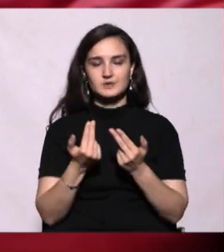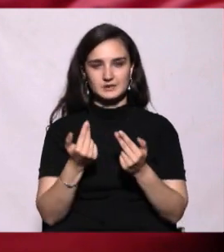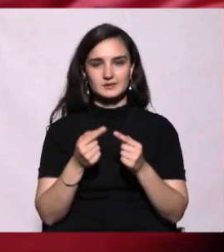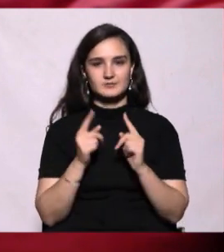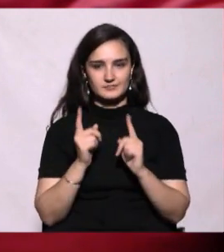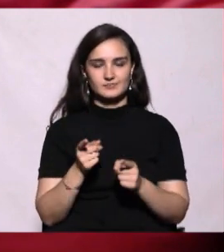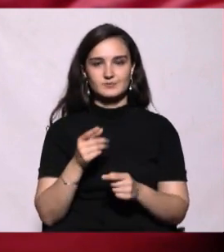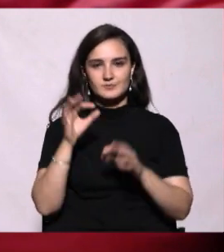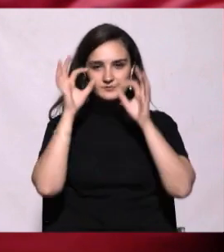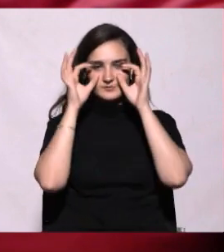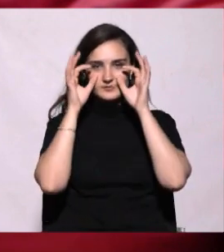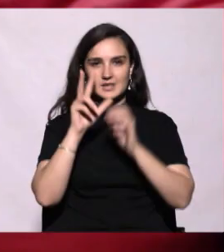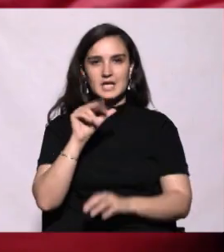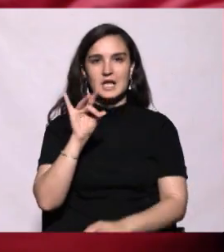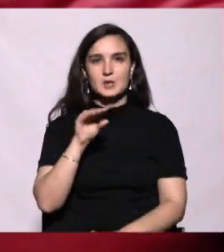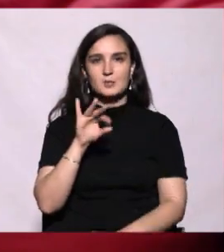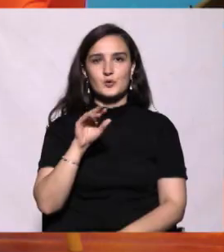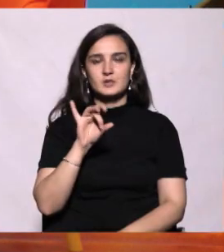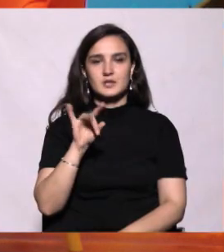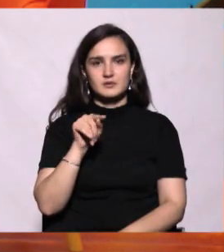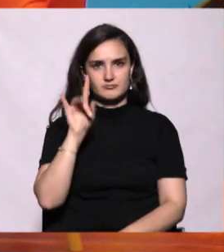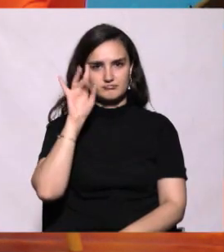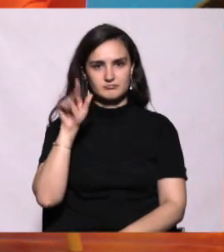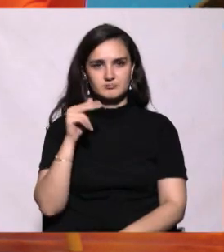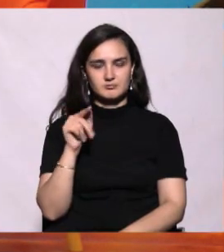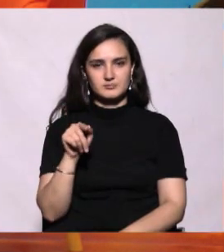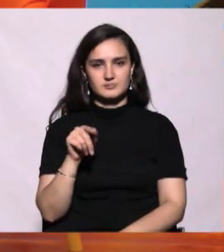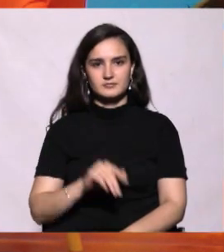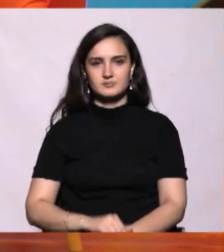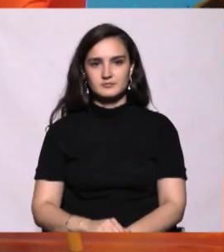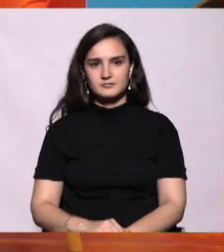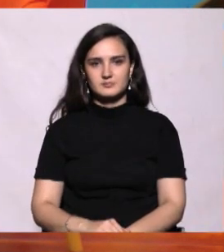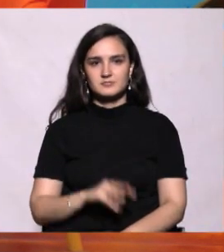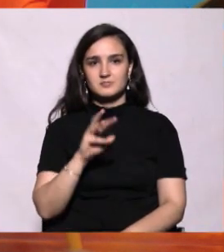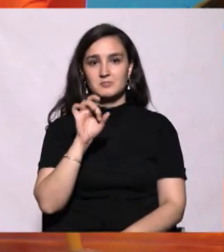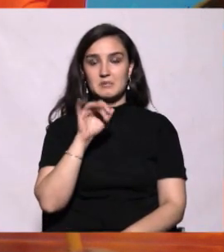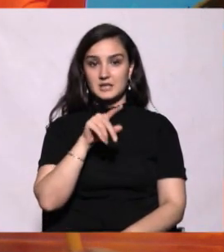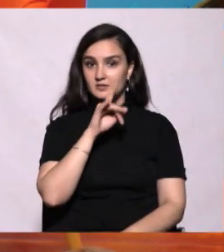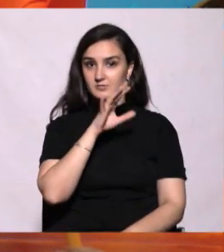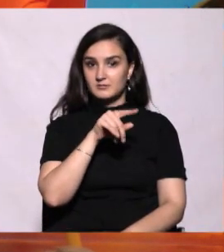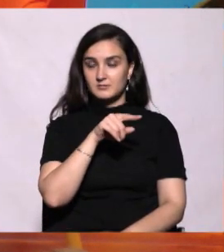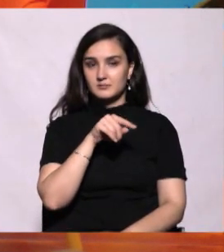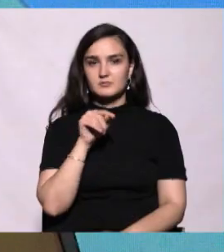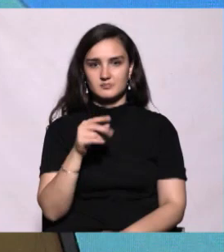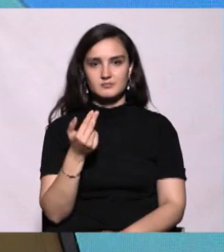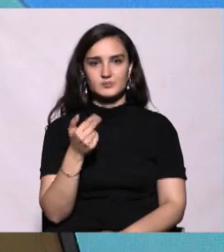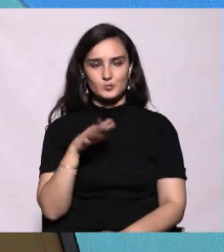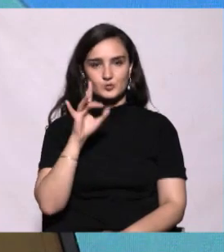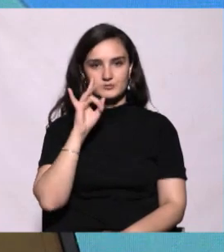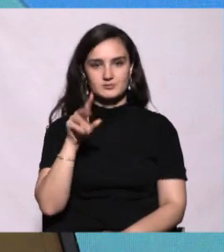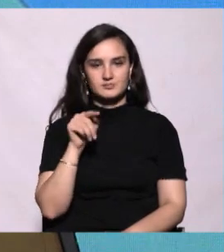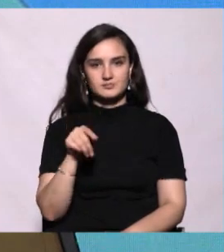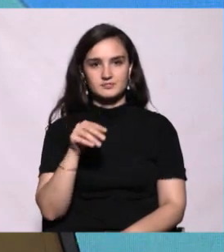So he's very famous. Maybe he's more famous than Mr. Merlin? I think he has become more famous